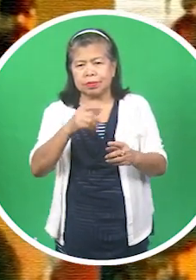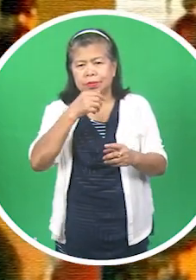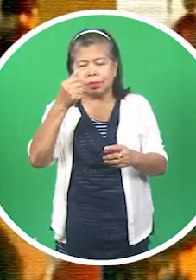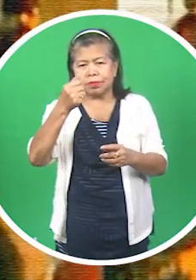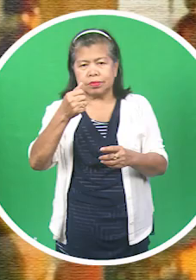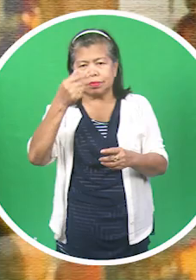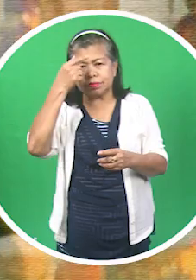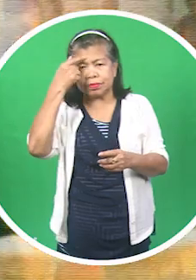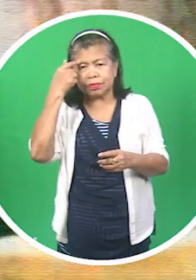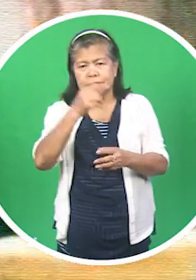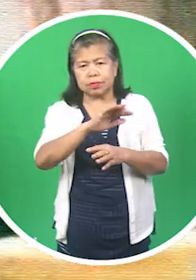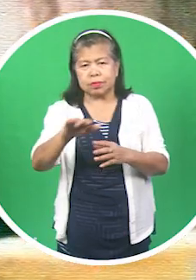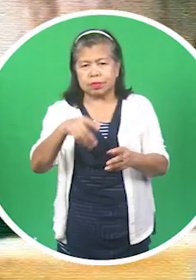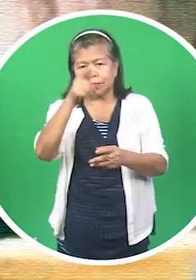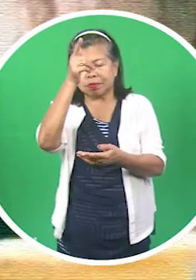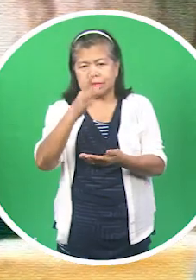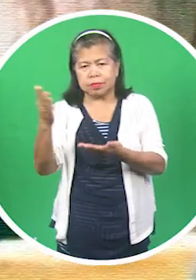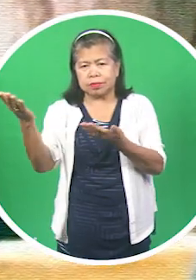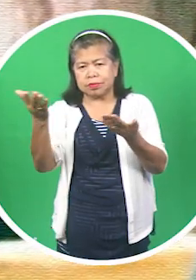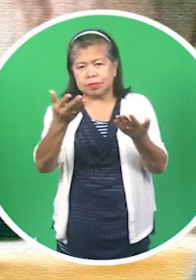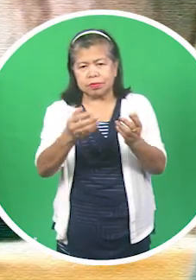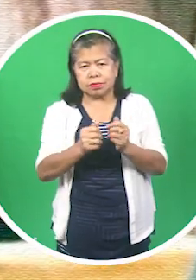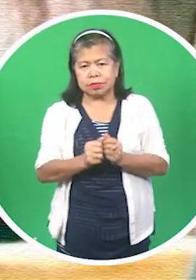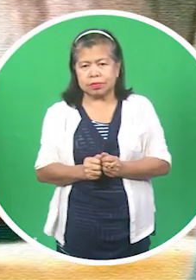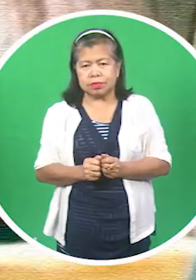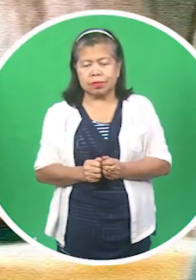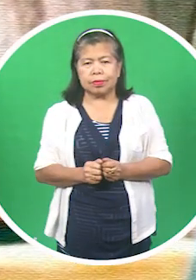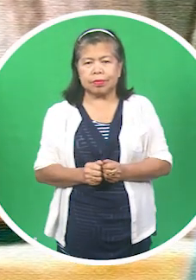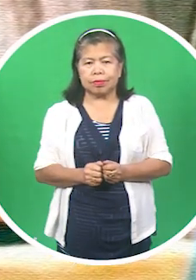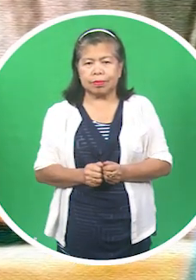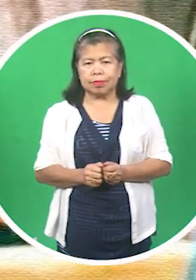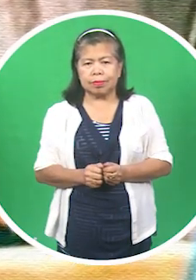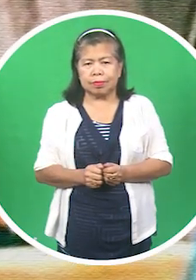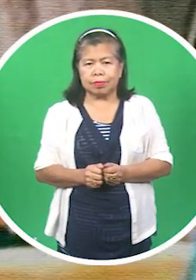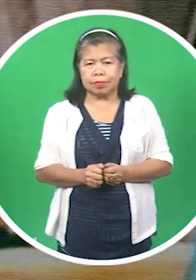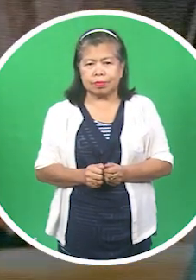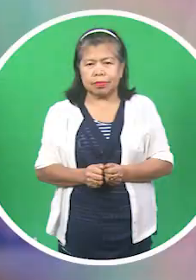but most of all, because of his God-given wisdom.